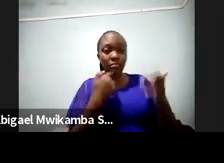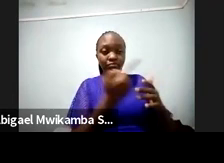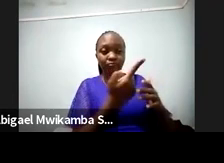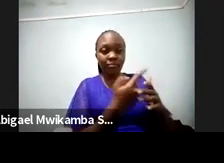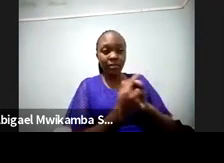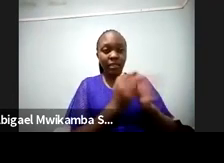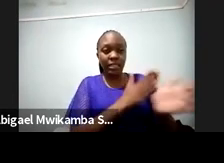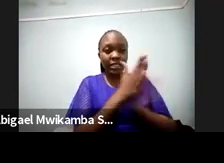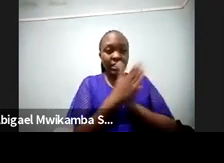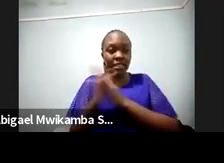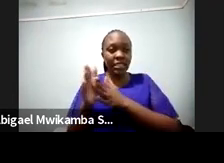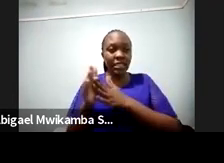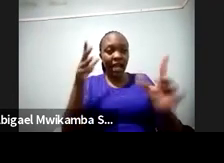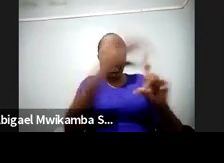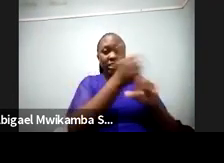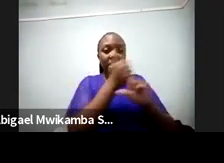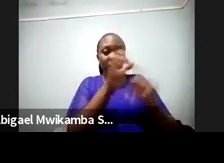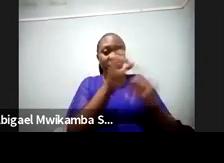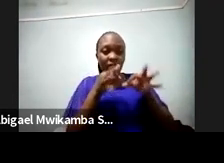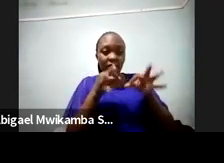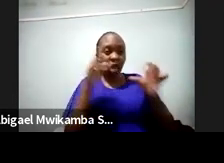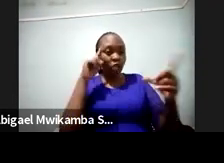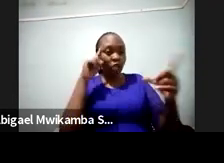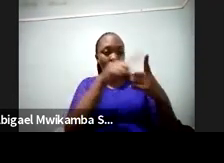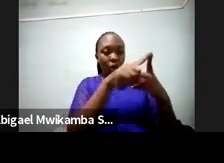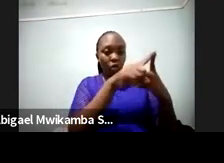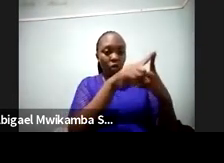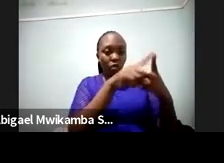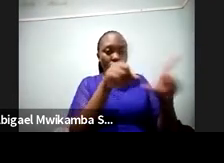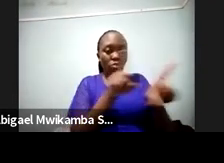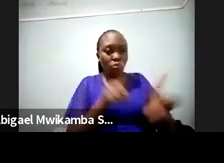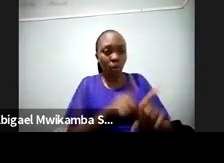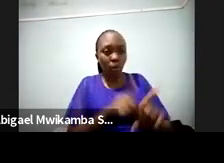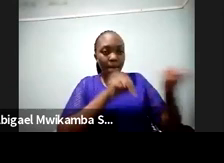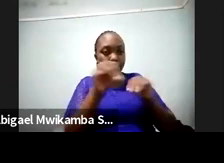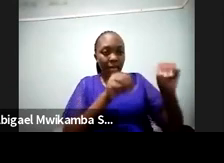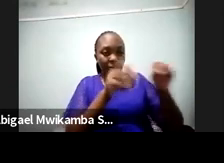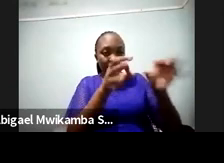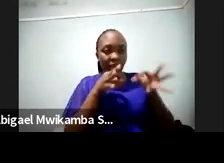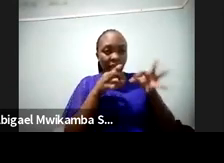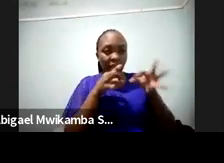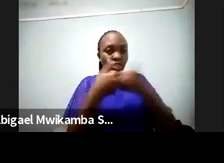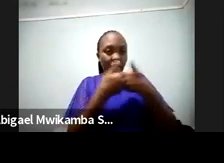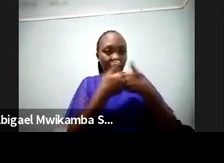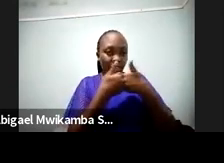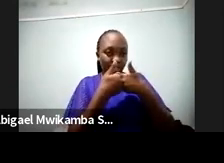financial goals and managing financial challenges that it throws your way. So if life is throwing some challenges